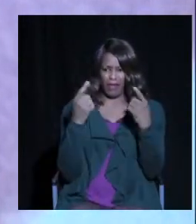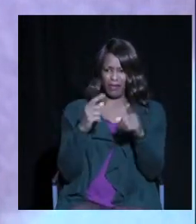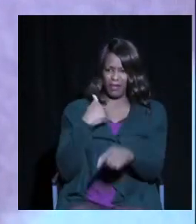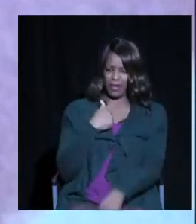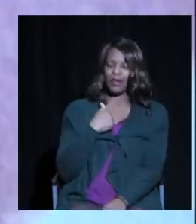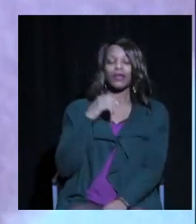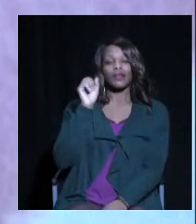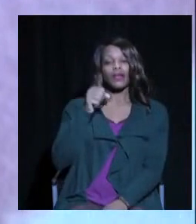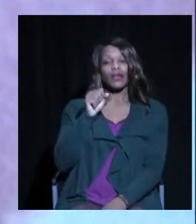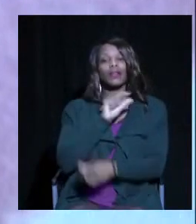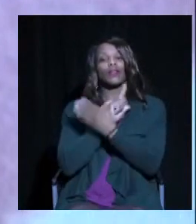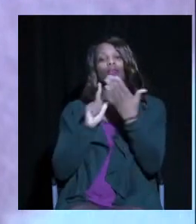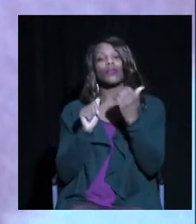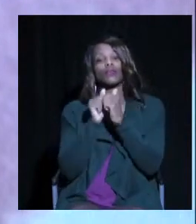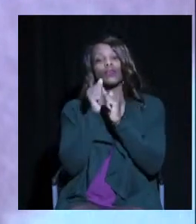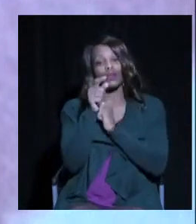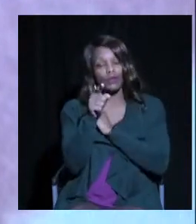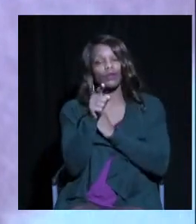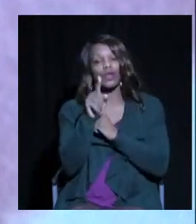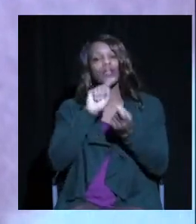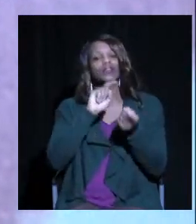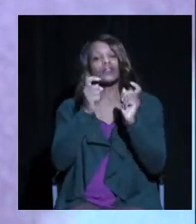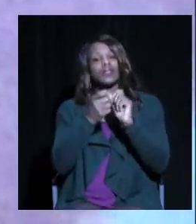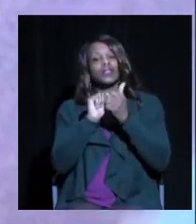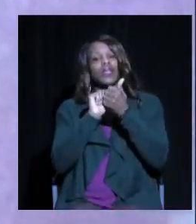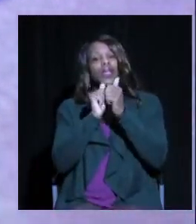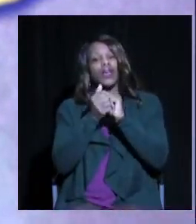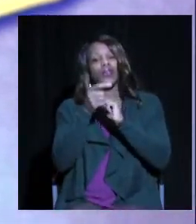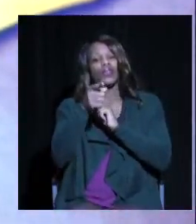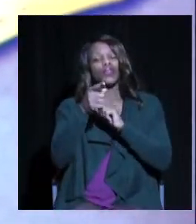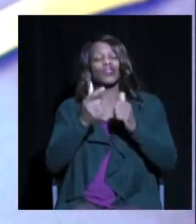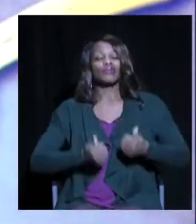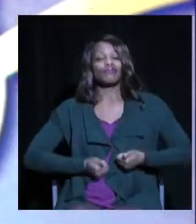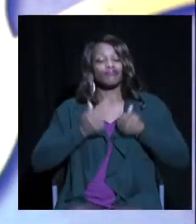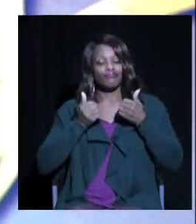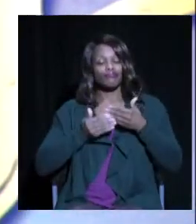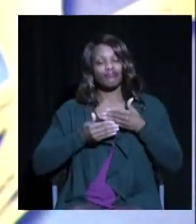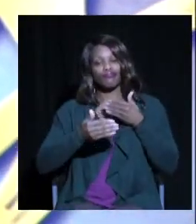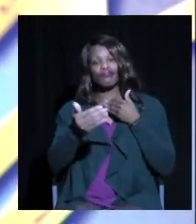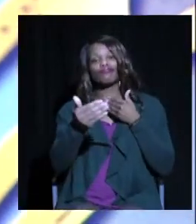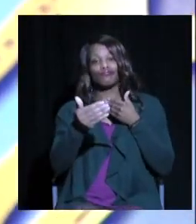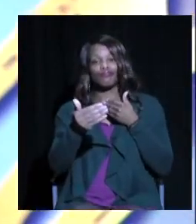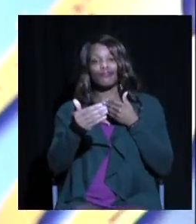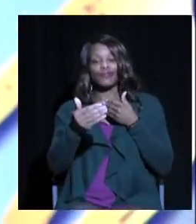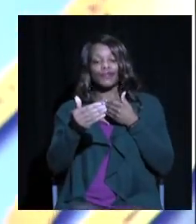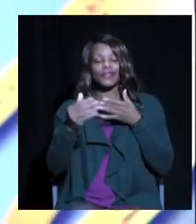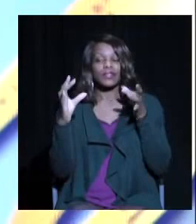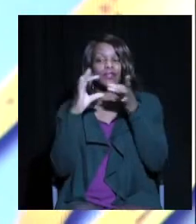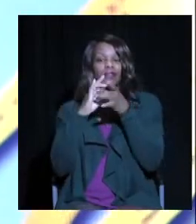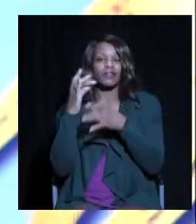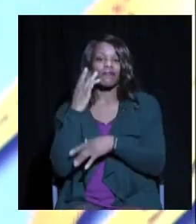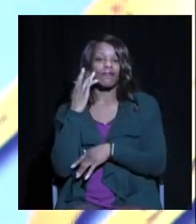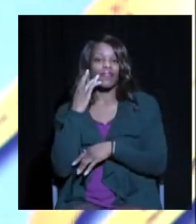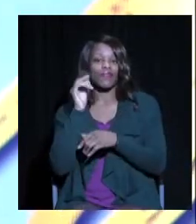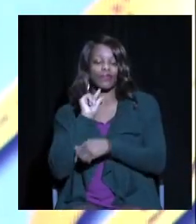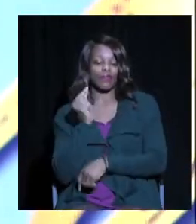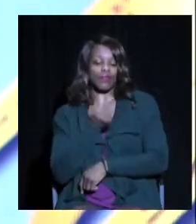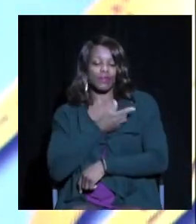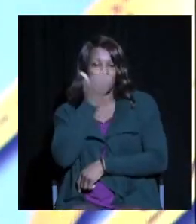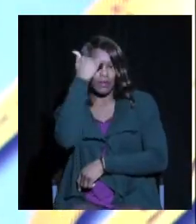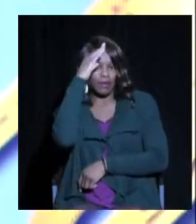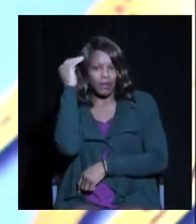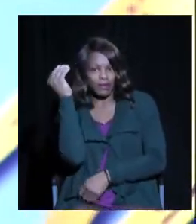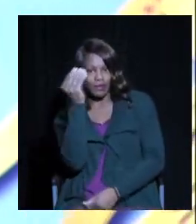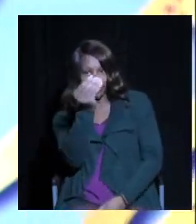is with you. And that should change the way that we go through things. That's part of the favor, the grace that God